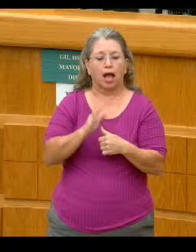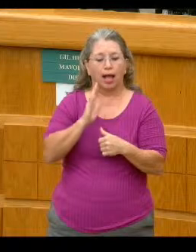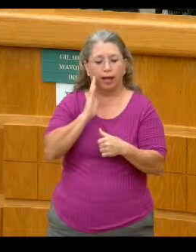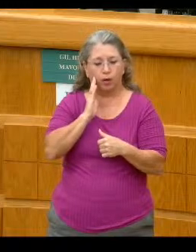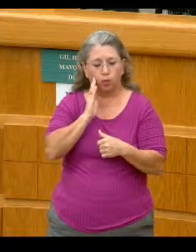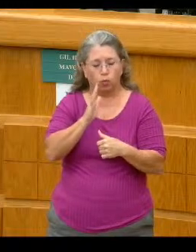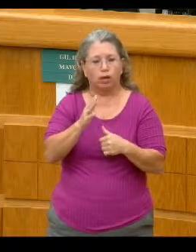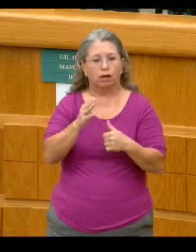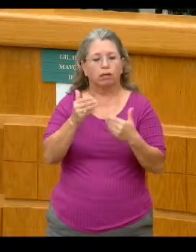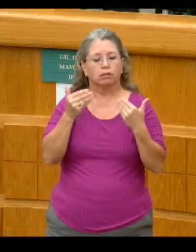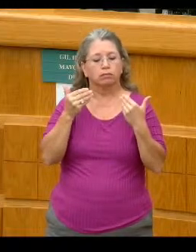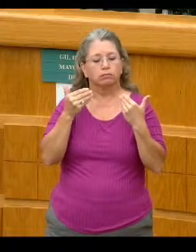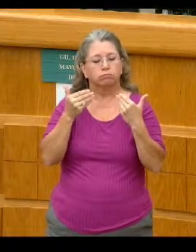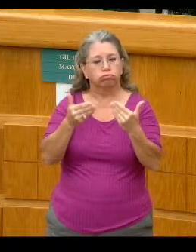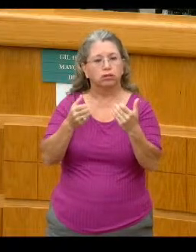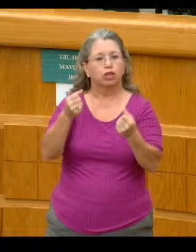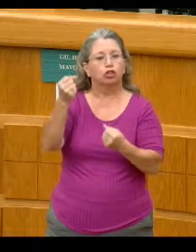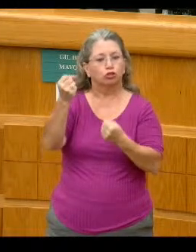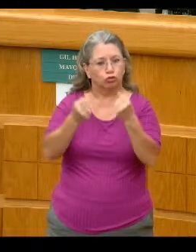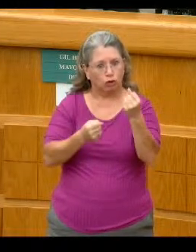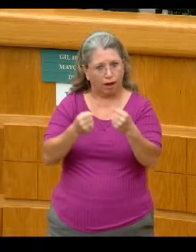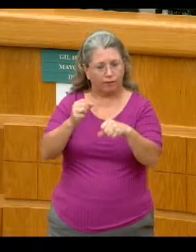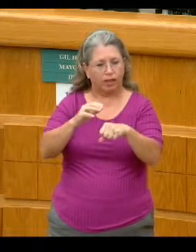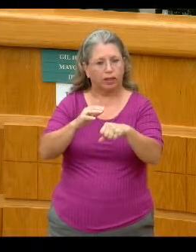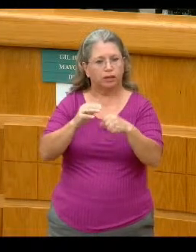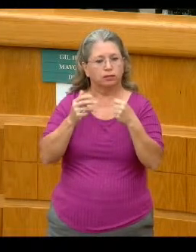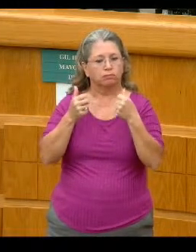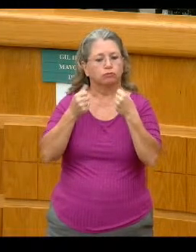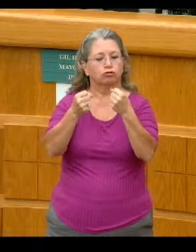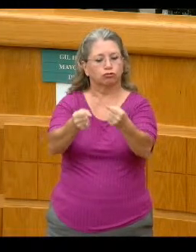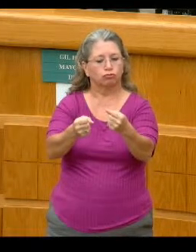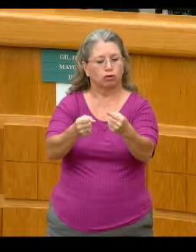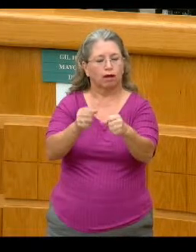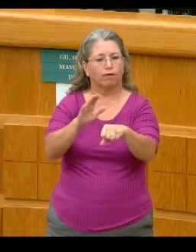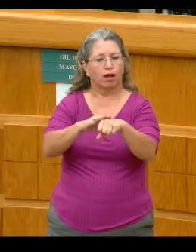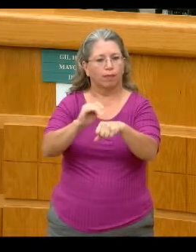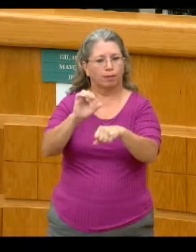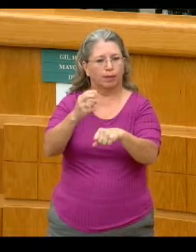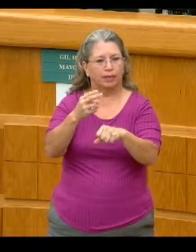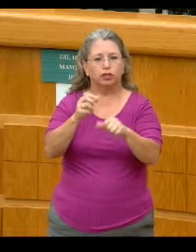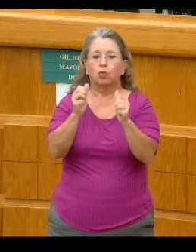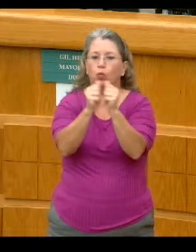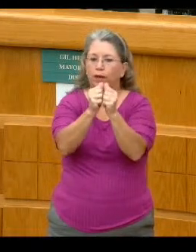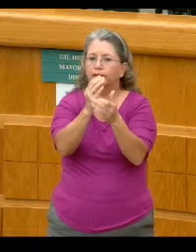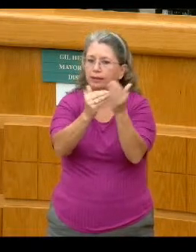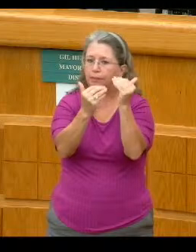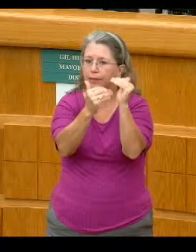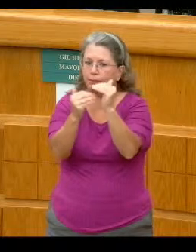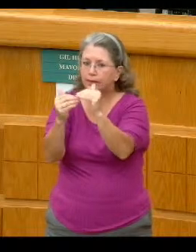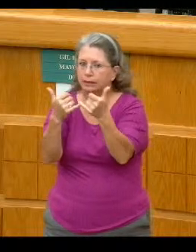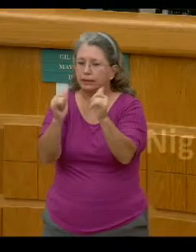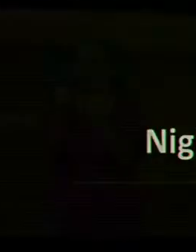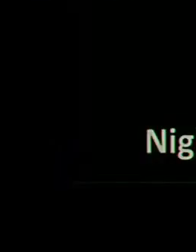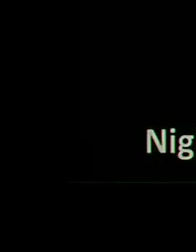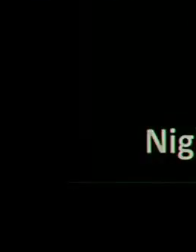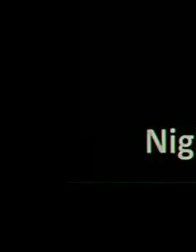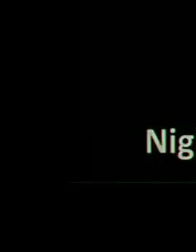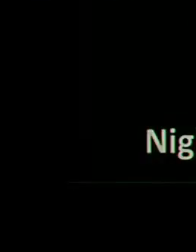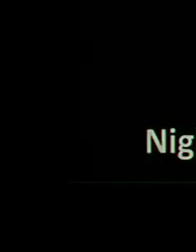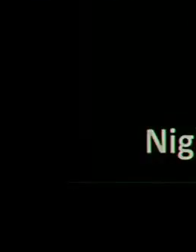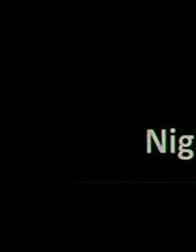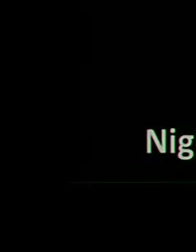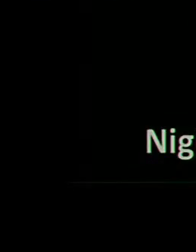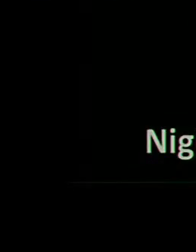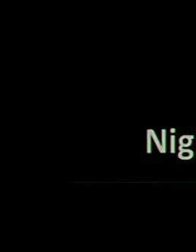to be restored, but there's a lot of ifs, and I mean a lot of buts, and let me get to those in a minute. But there will be a